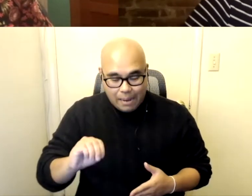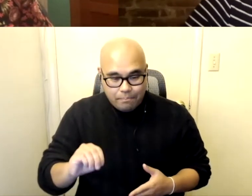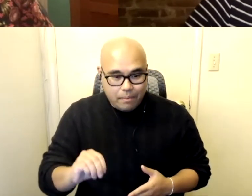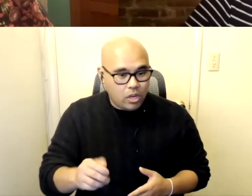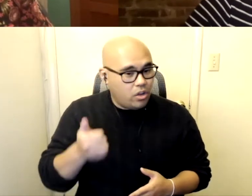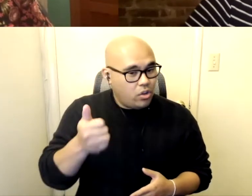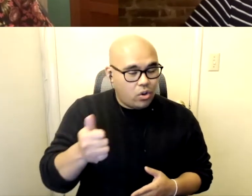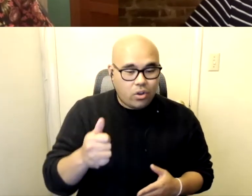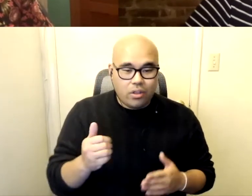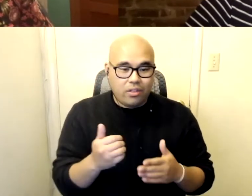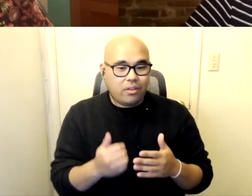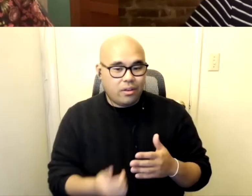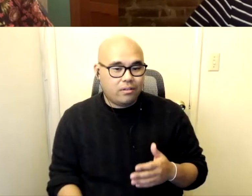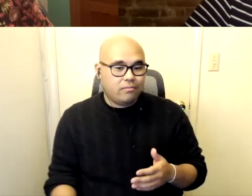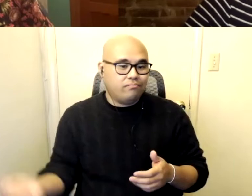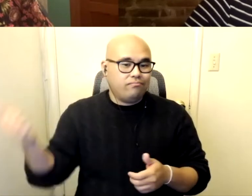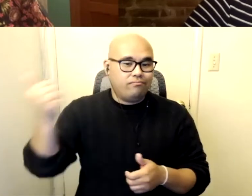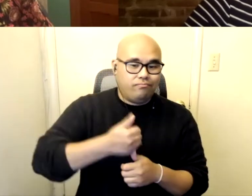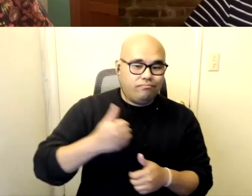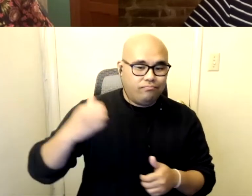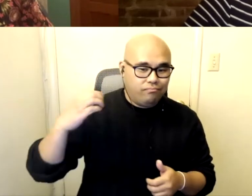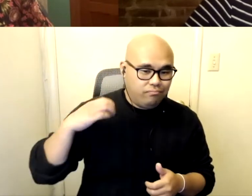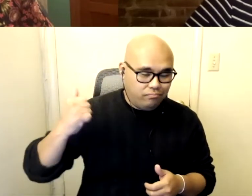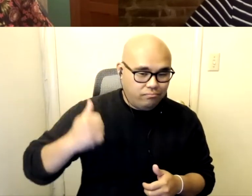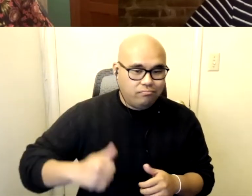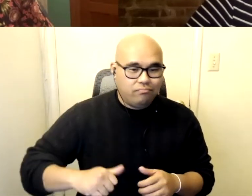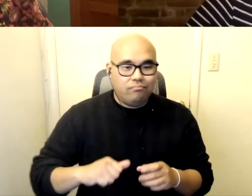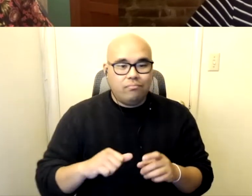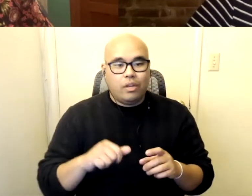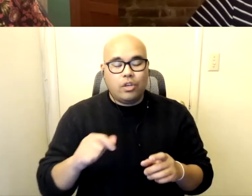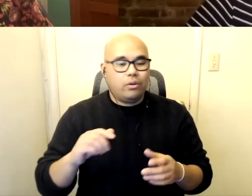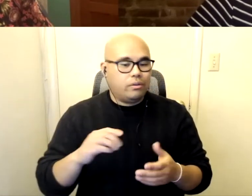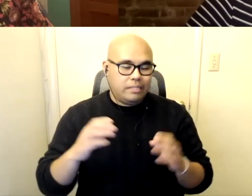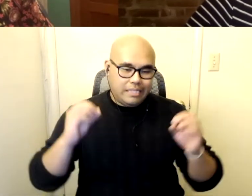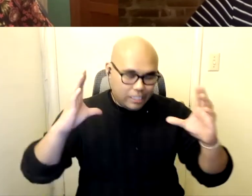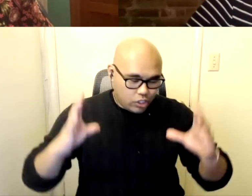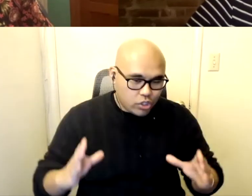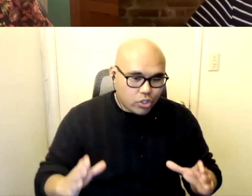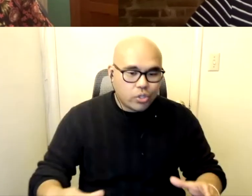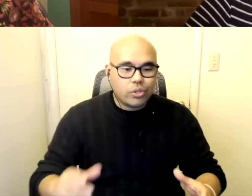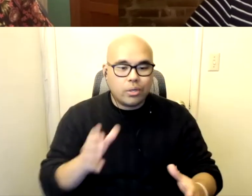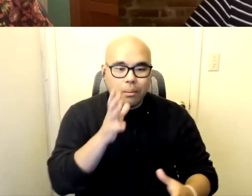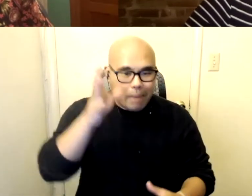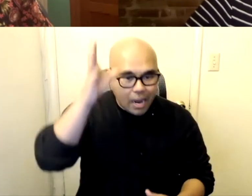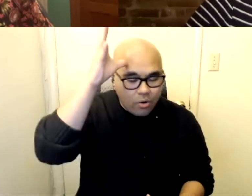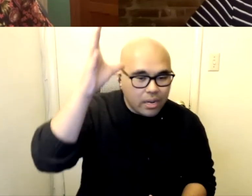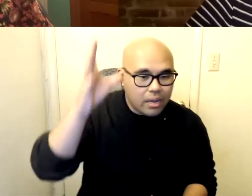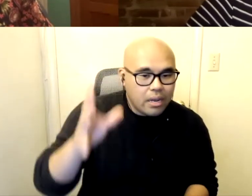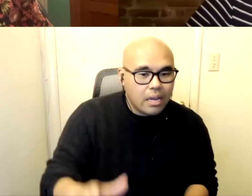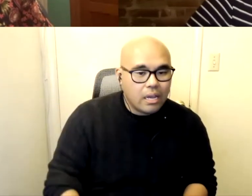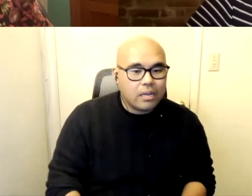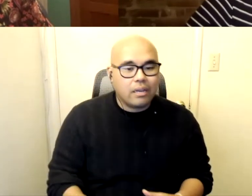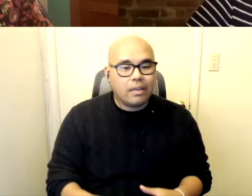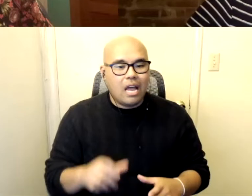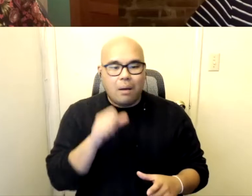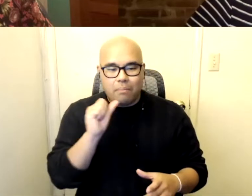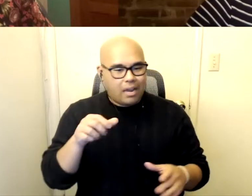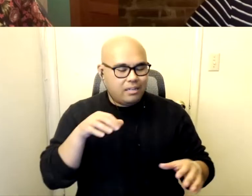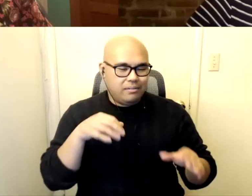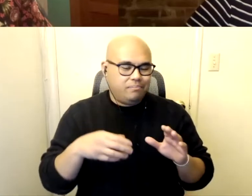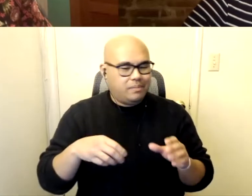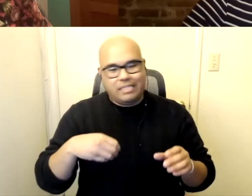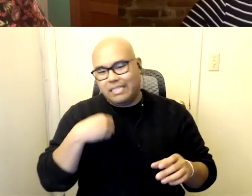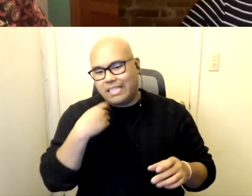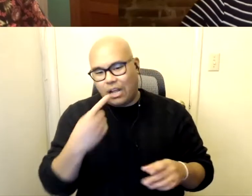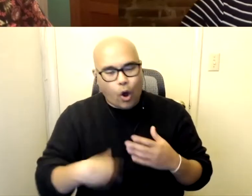Iowa Writers Workshop. You're a dedicated and generous educator. You're a parent and more. Like, I'm not going to try to name all your hats here,